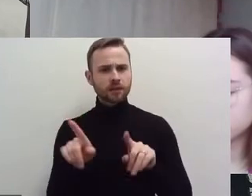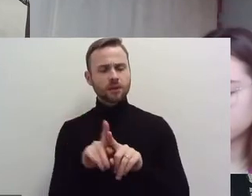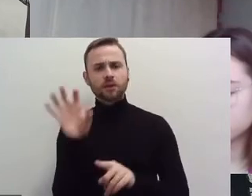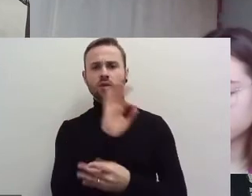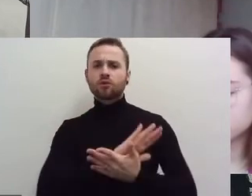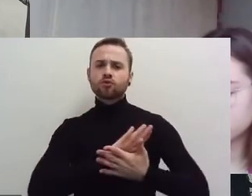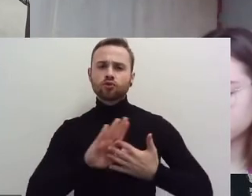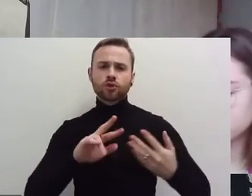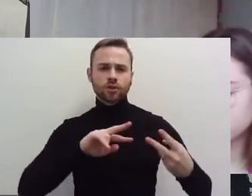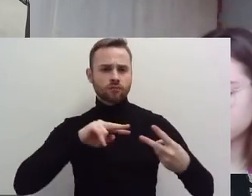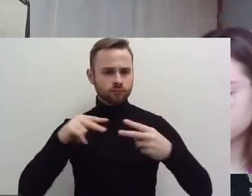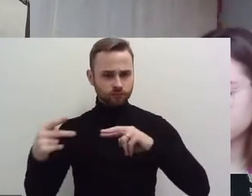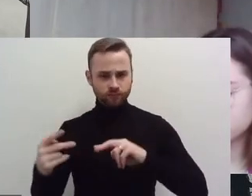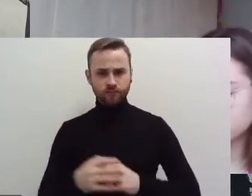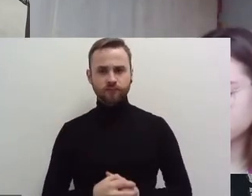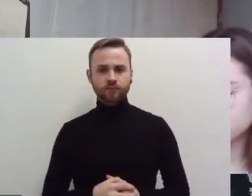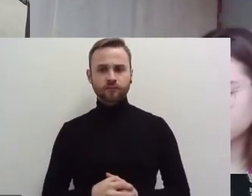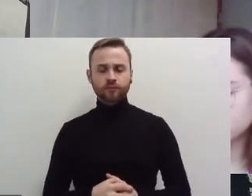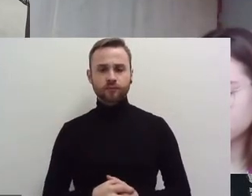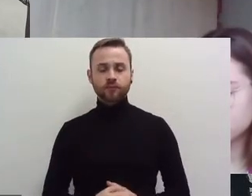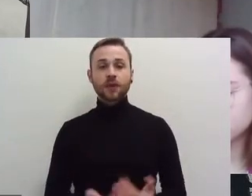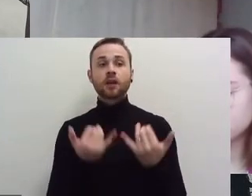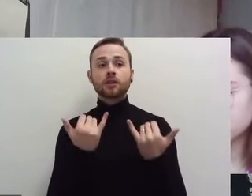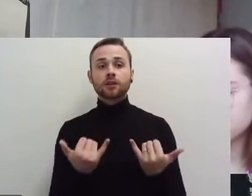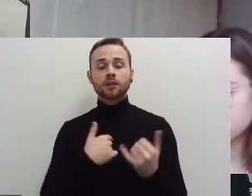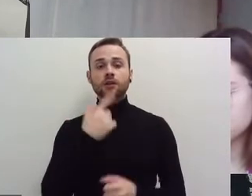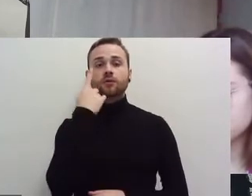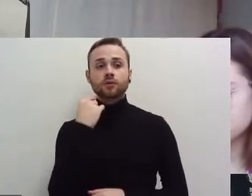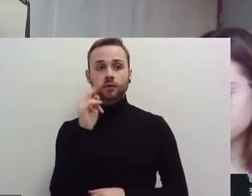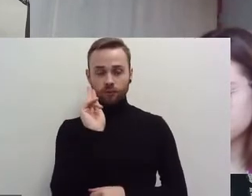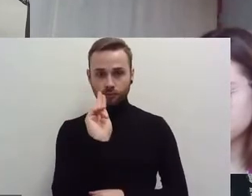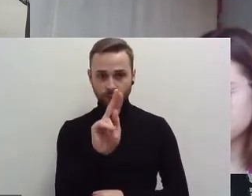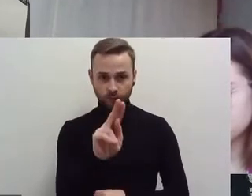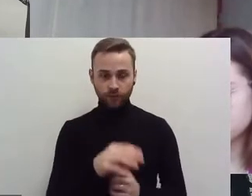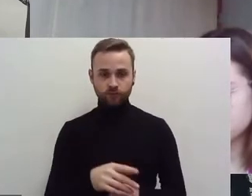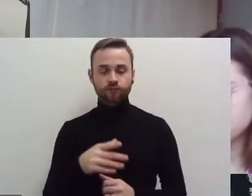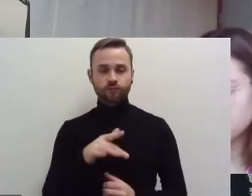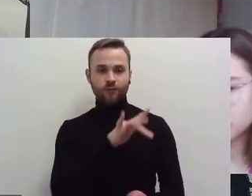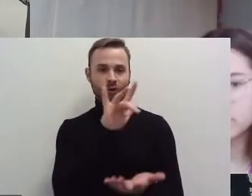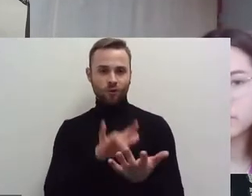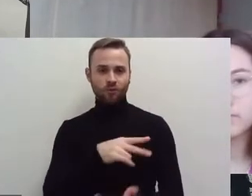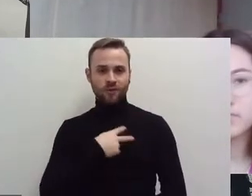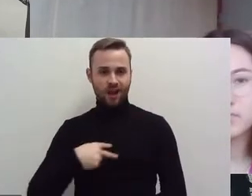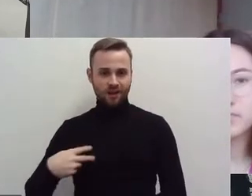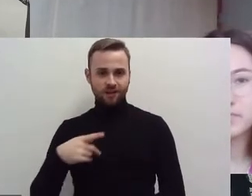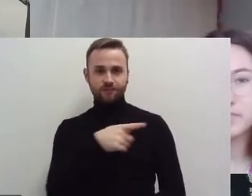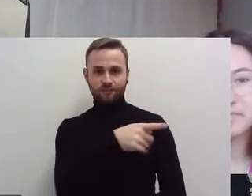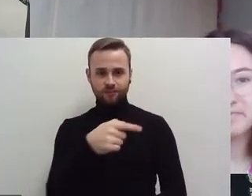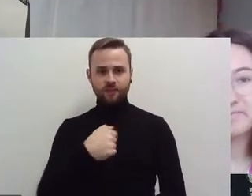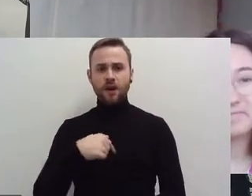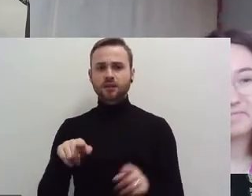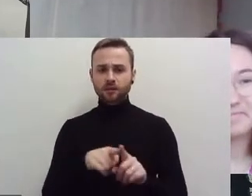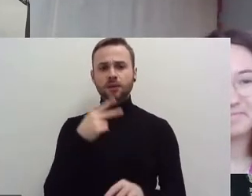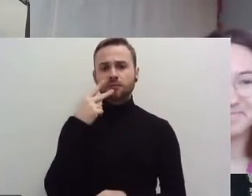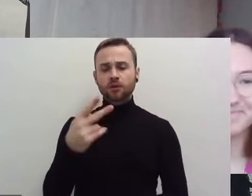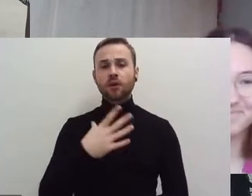I must point out that even though you are in Denmark, I see Vilnius behind you. So there is a bit of Lithuania there.